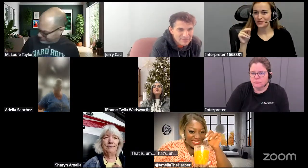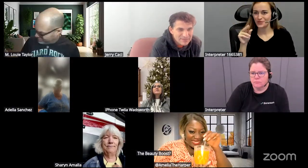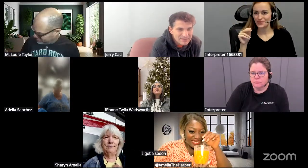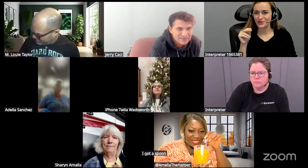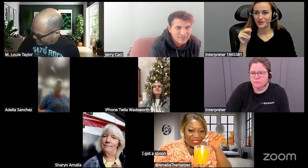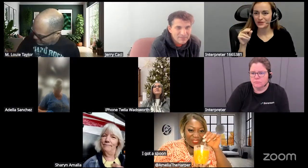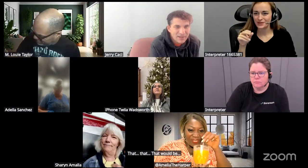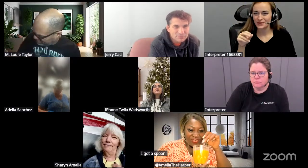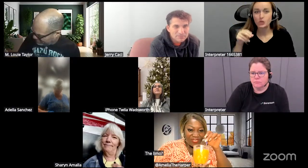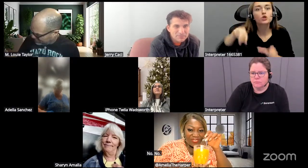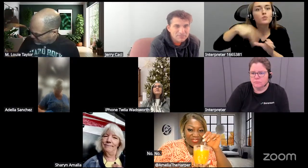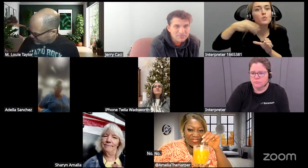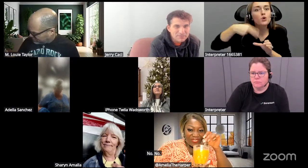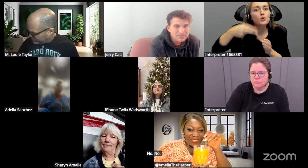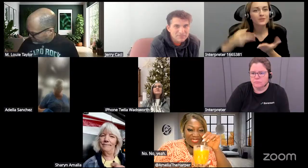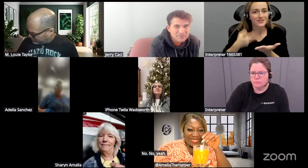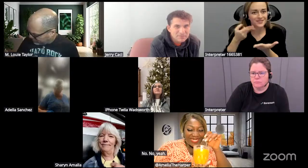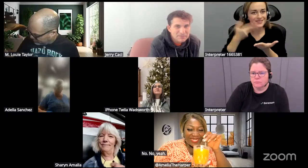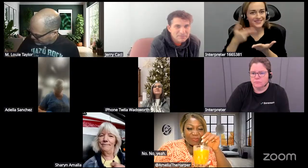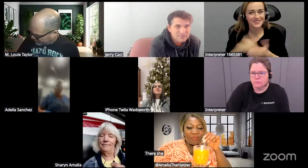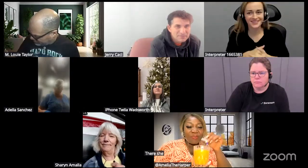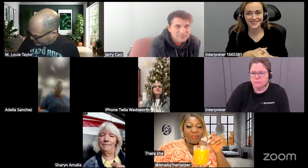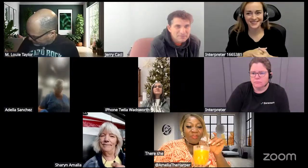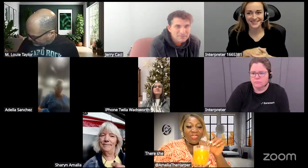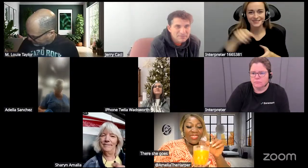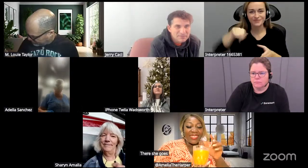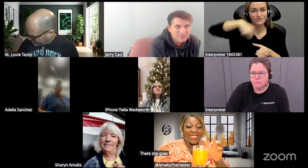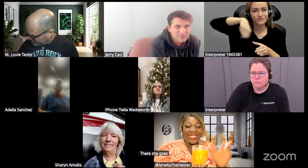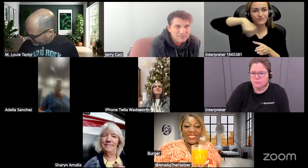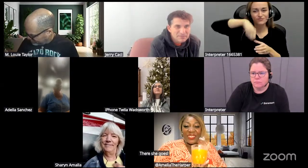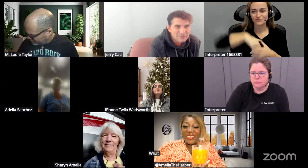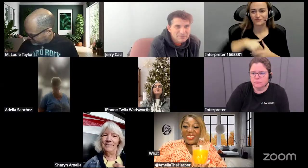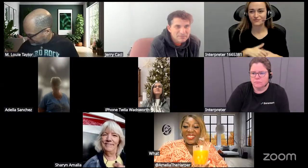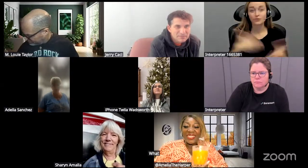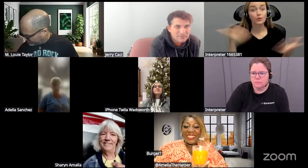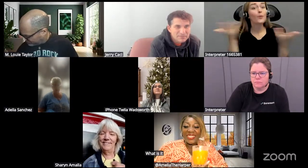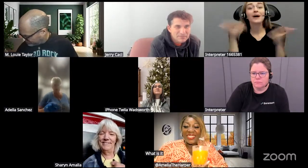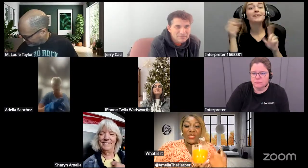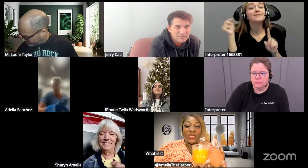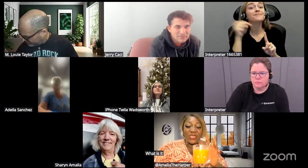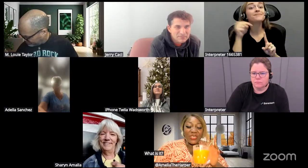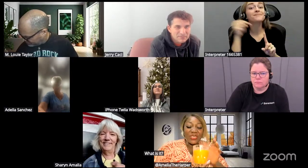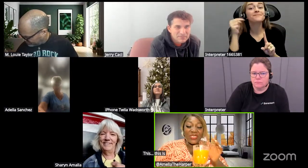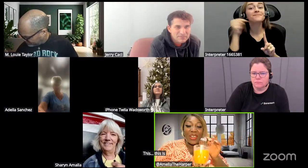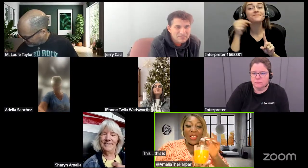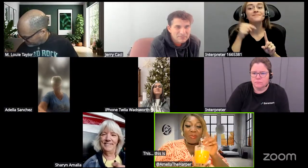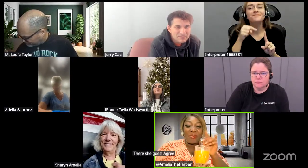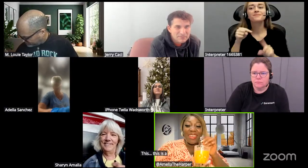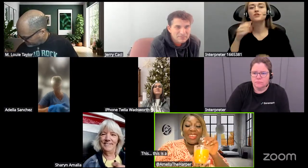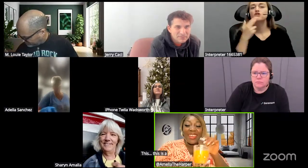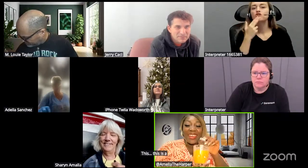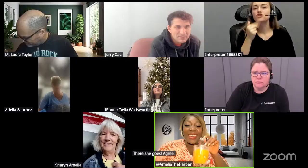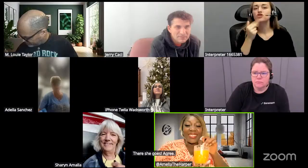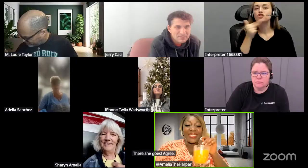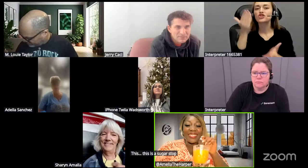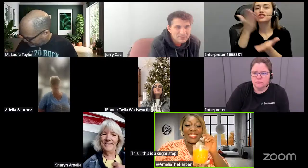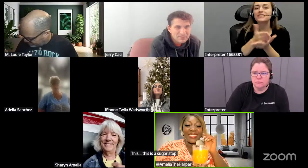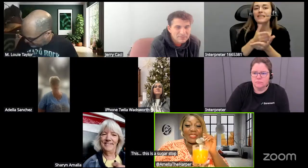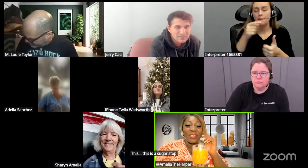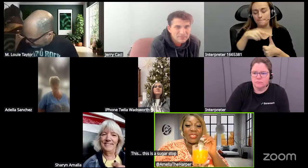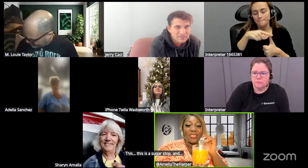spoon. no, yeah. There she Is it? goes. what is it? This, Agree. this is a sugar stop